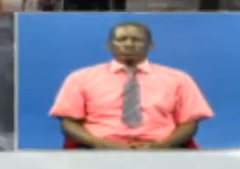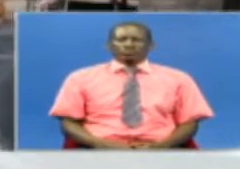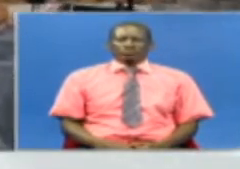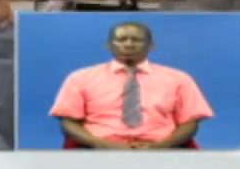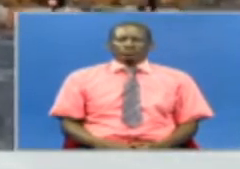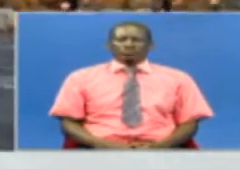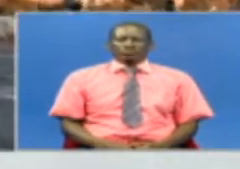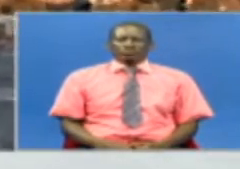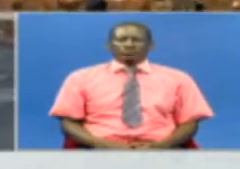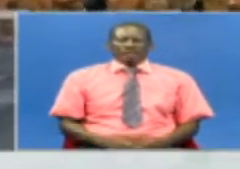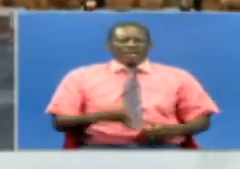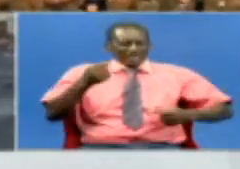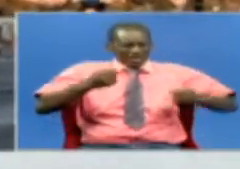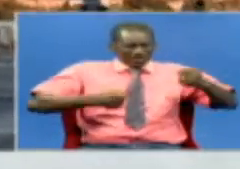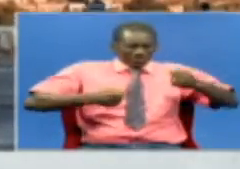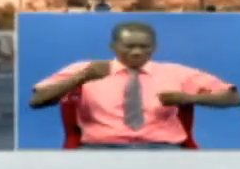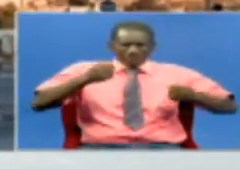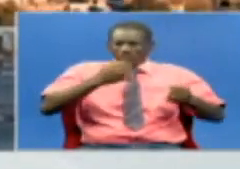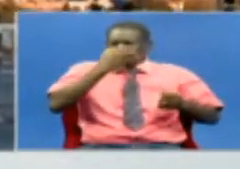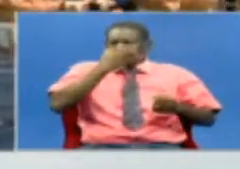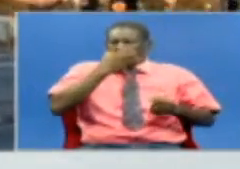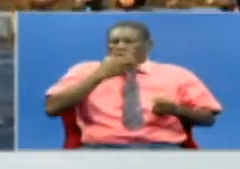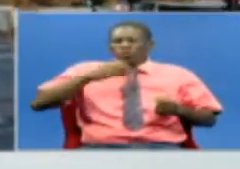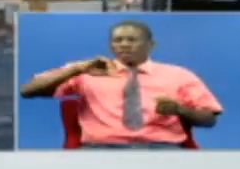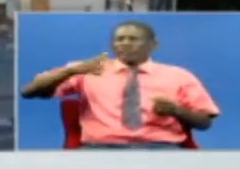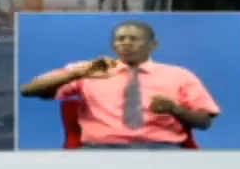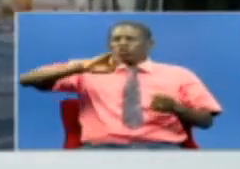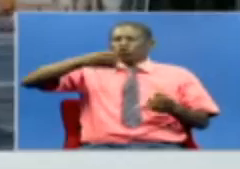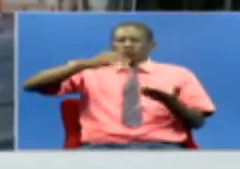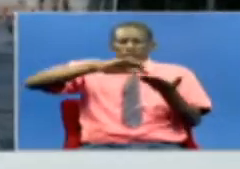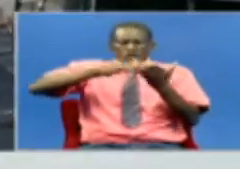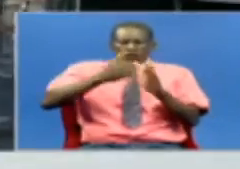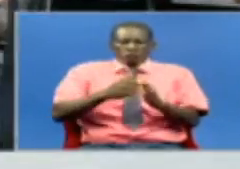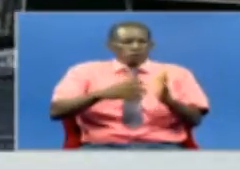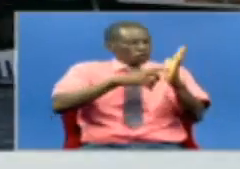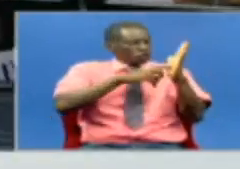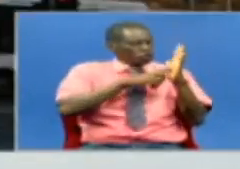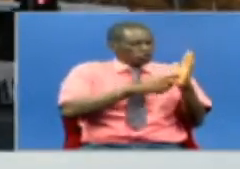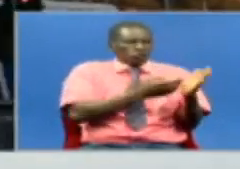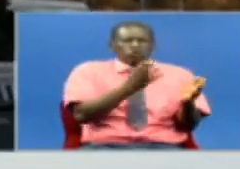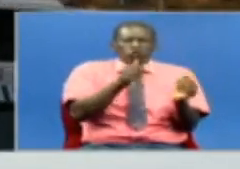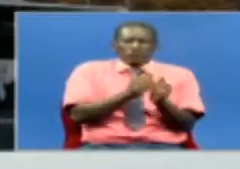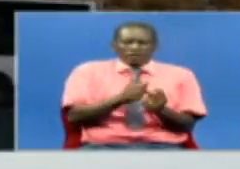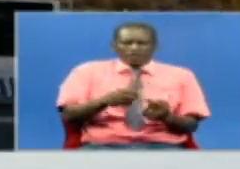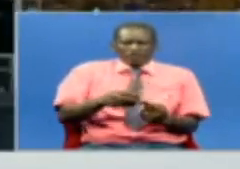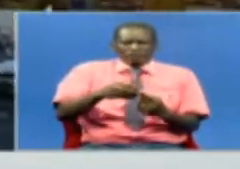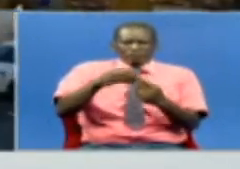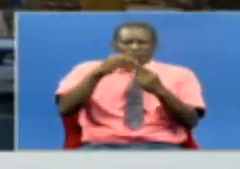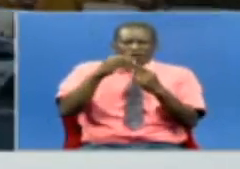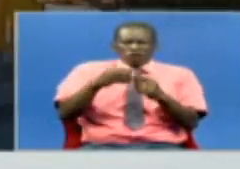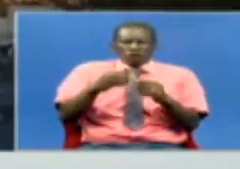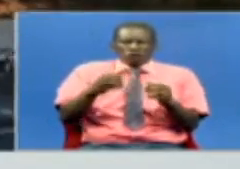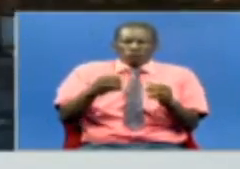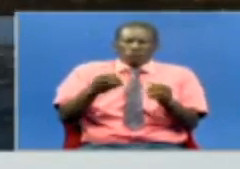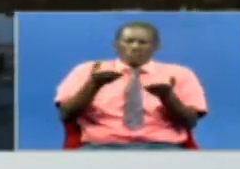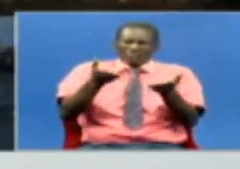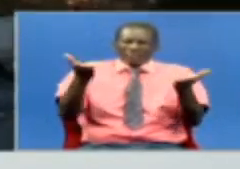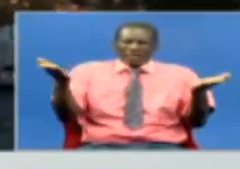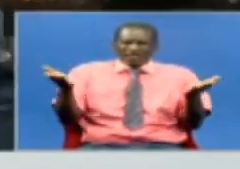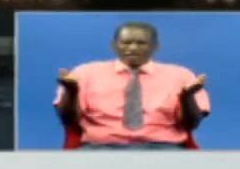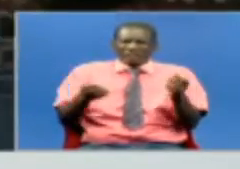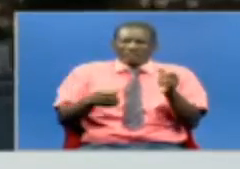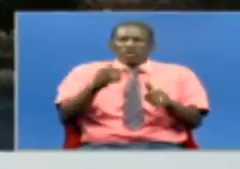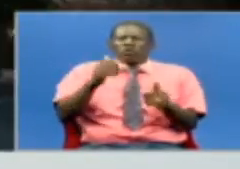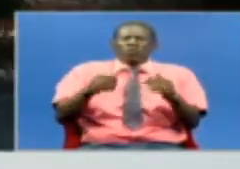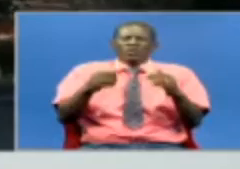A drive into the old city of Jerusalem presents you with a uniqueness of architecture that dates back